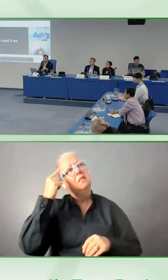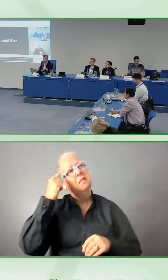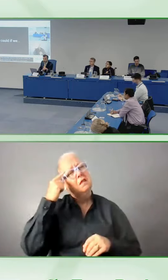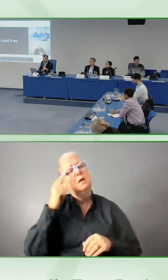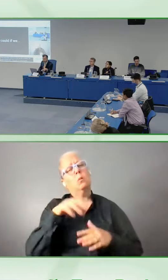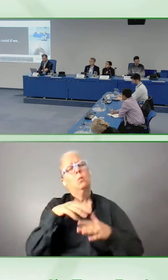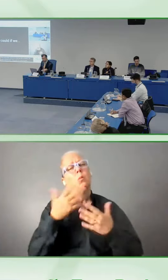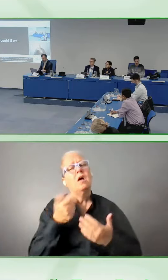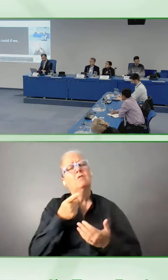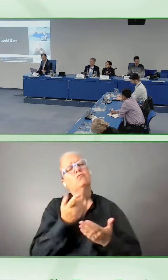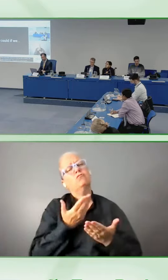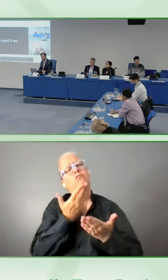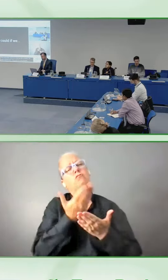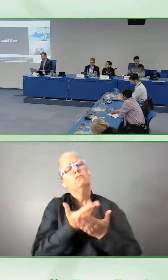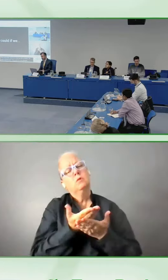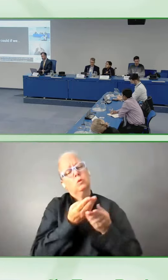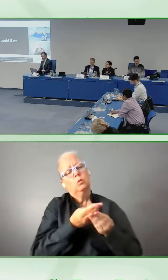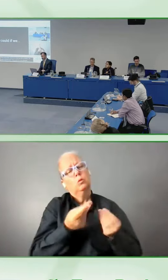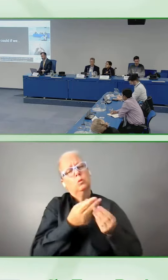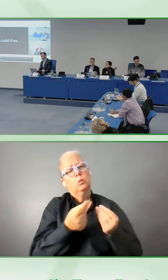impossible possible.